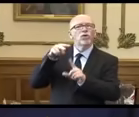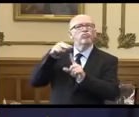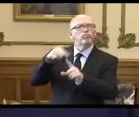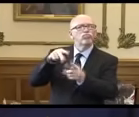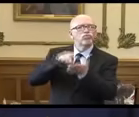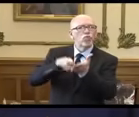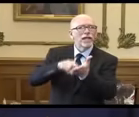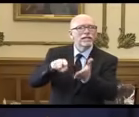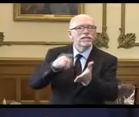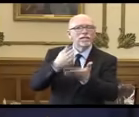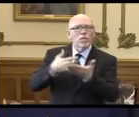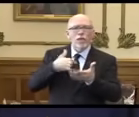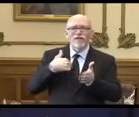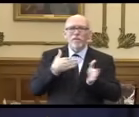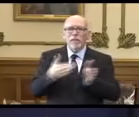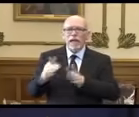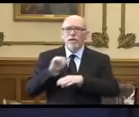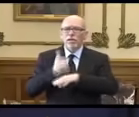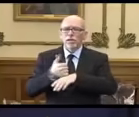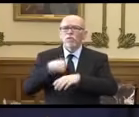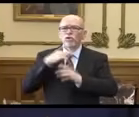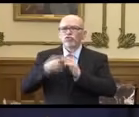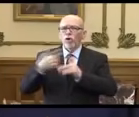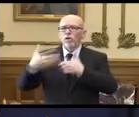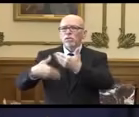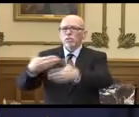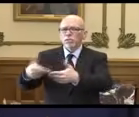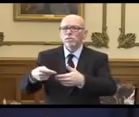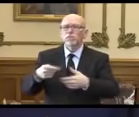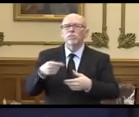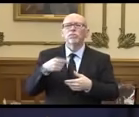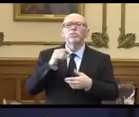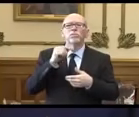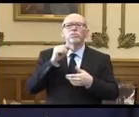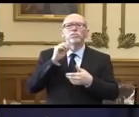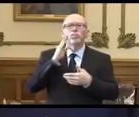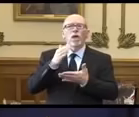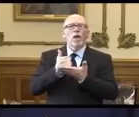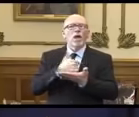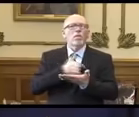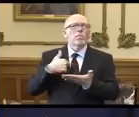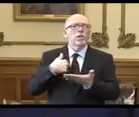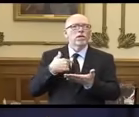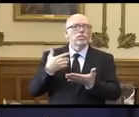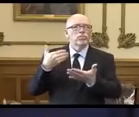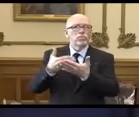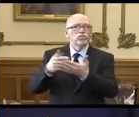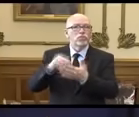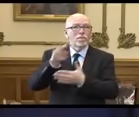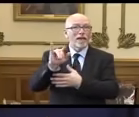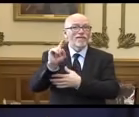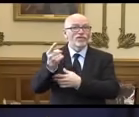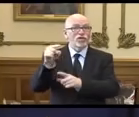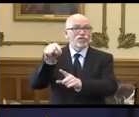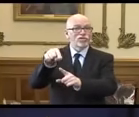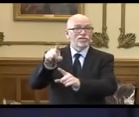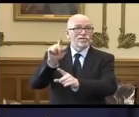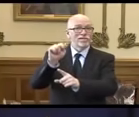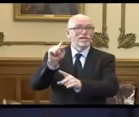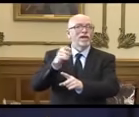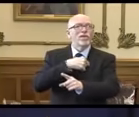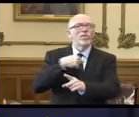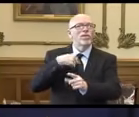plans that we have laid and will start to unfold that will get us to the May 1st date where